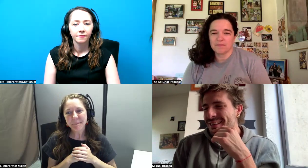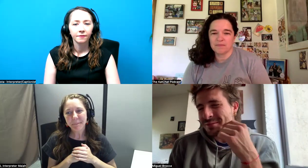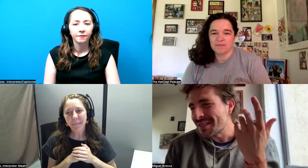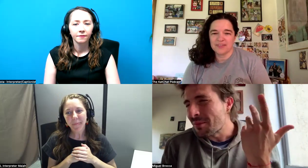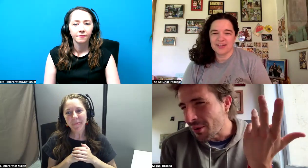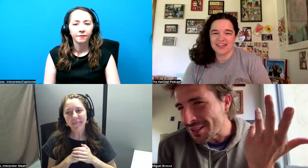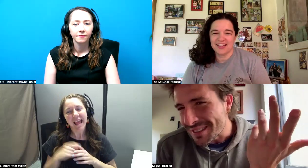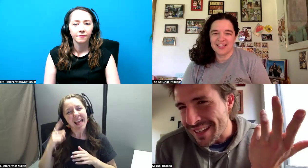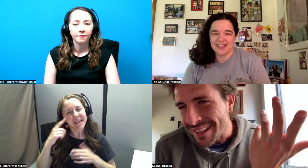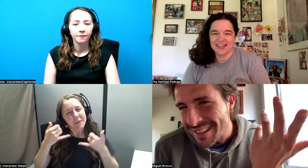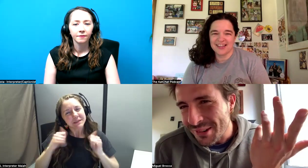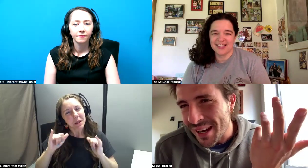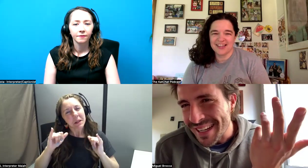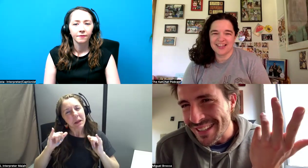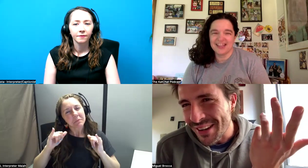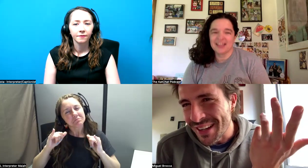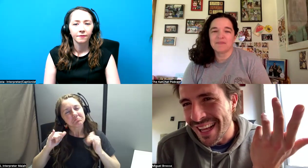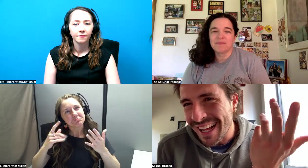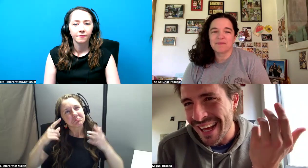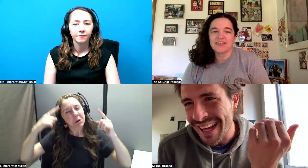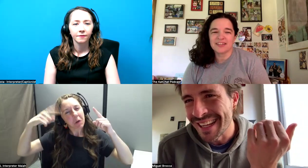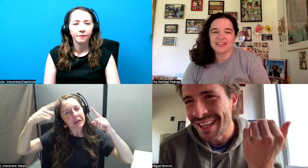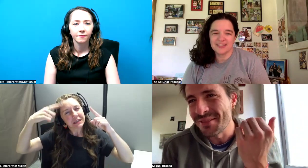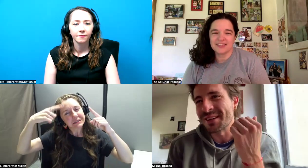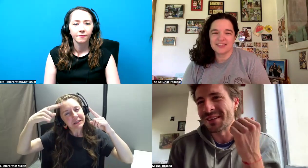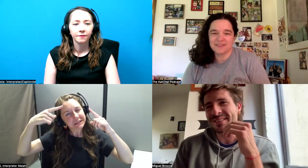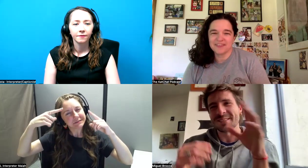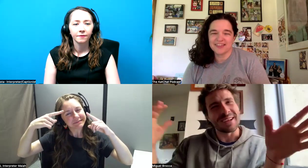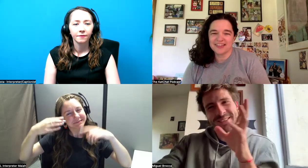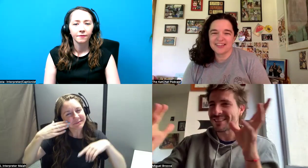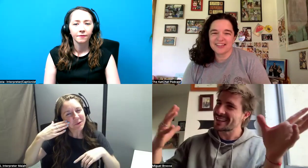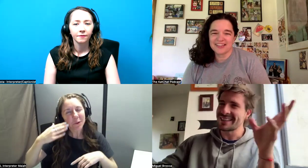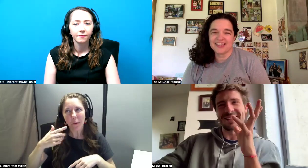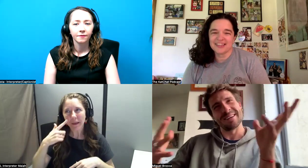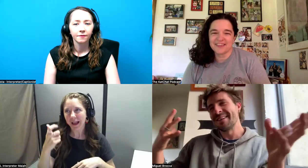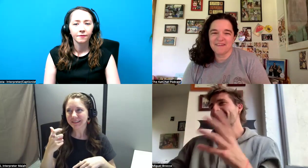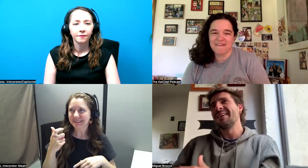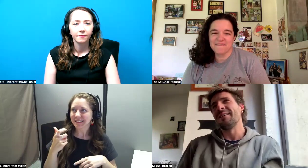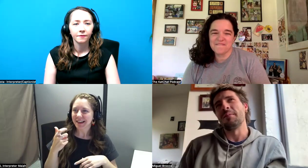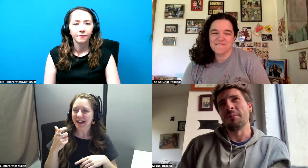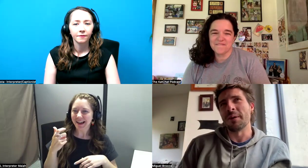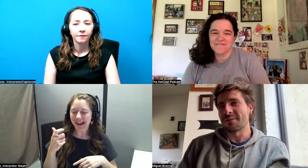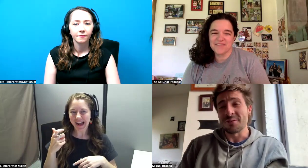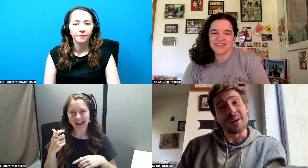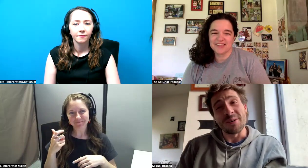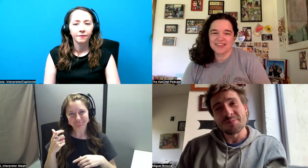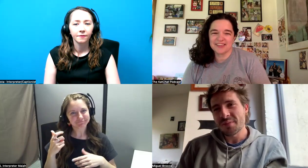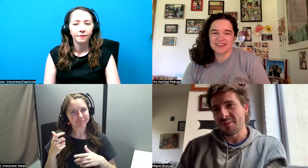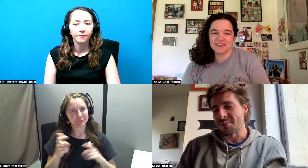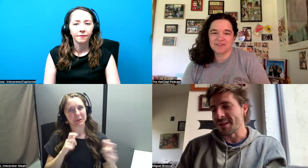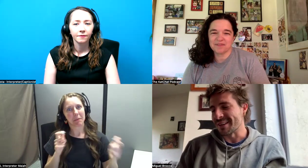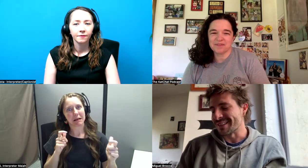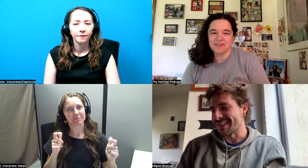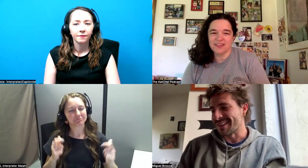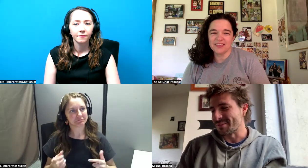I think I'm still processing it in a way, you know, because it was such like a big thrill